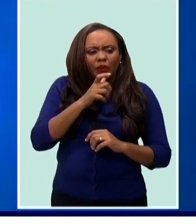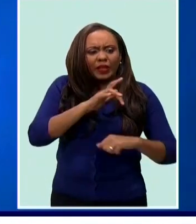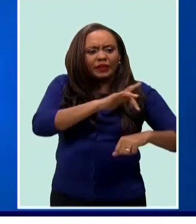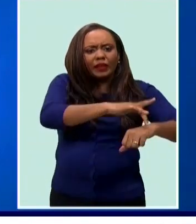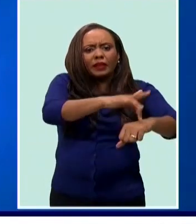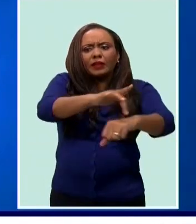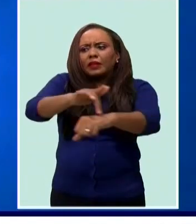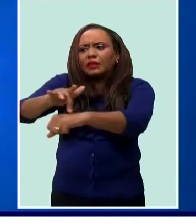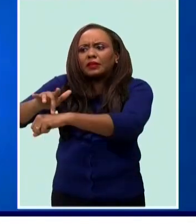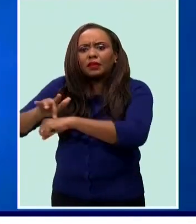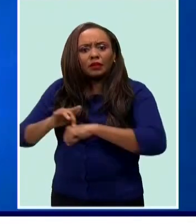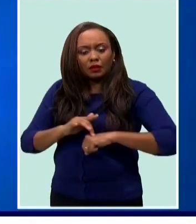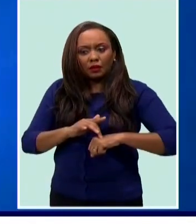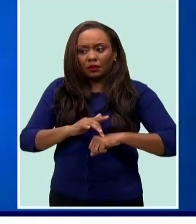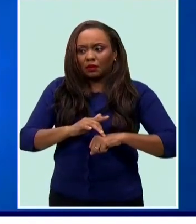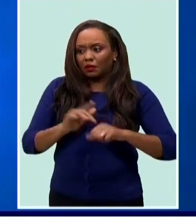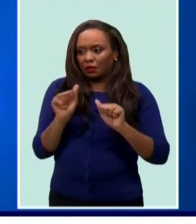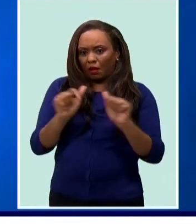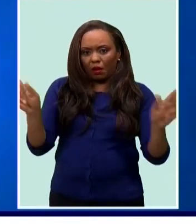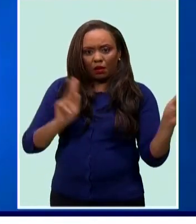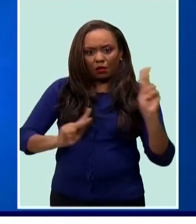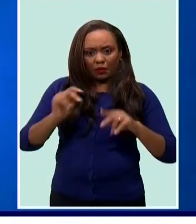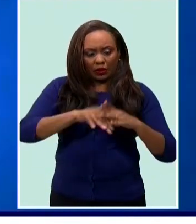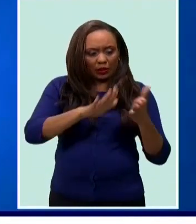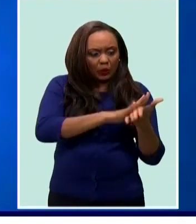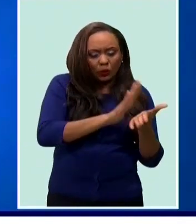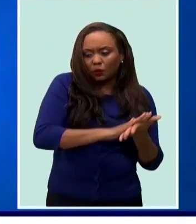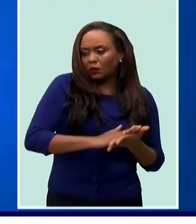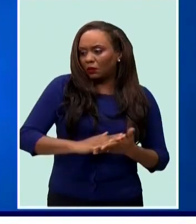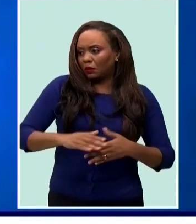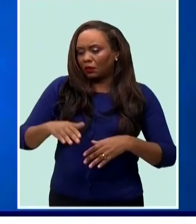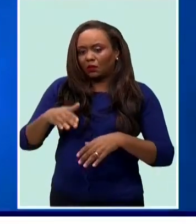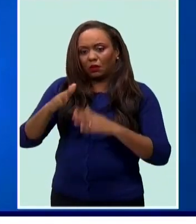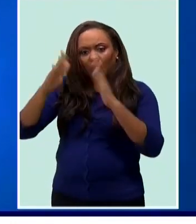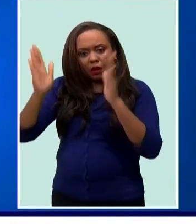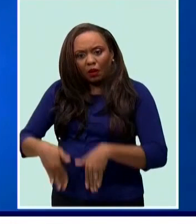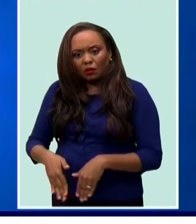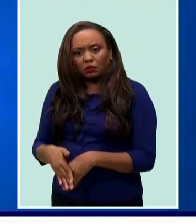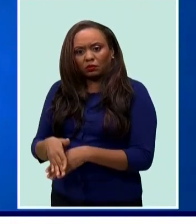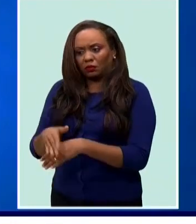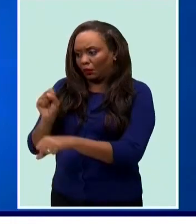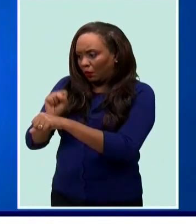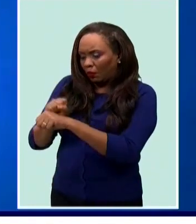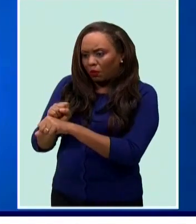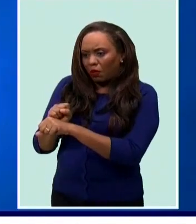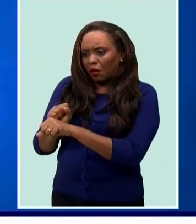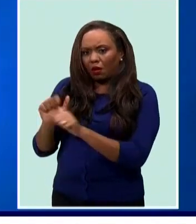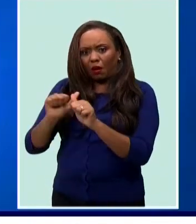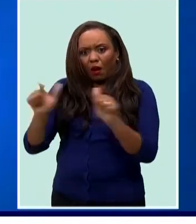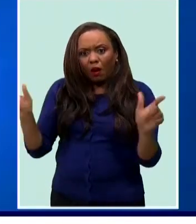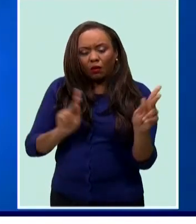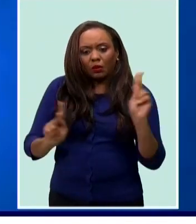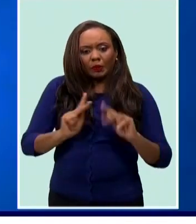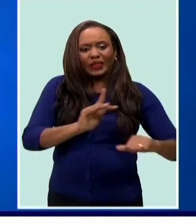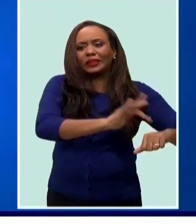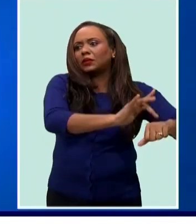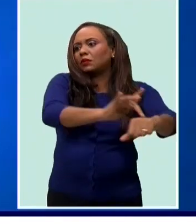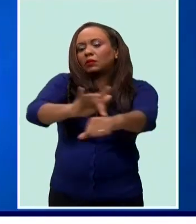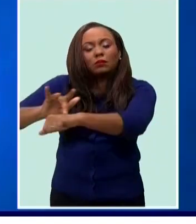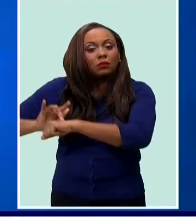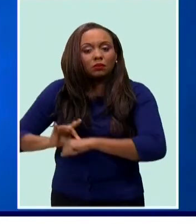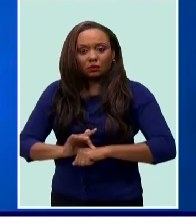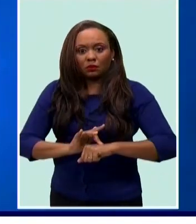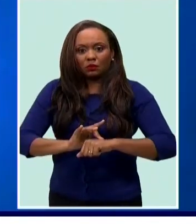contact tracing for everybody in the household, everybody in the school, everybody in the workplace, every single person that individual